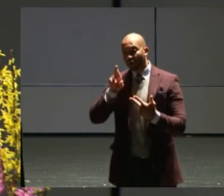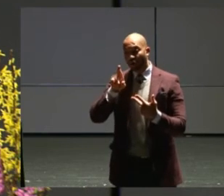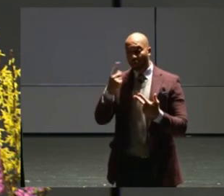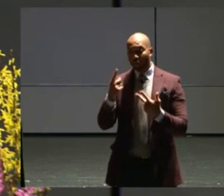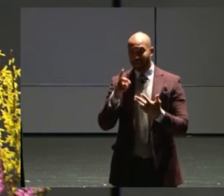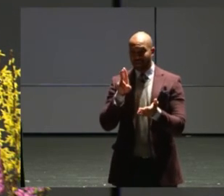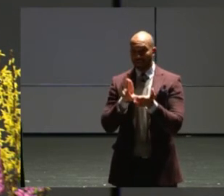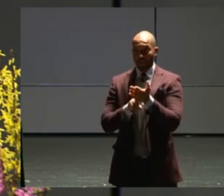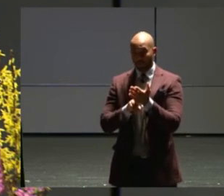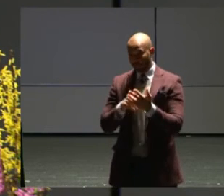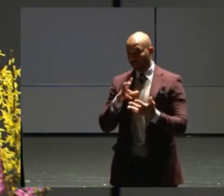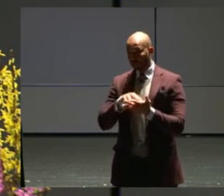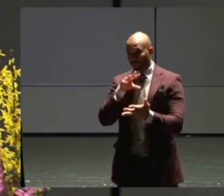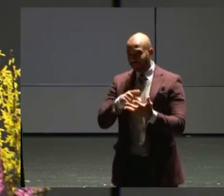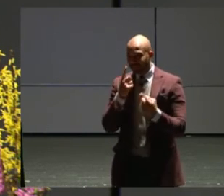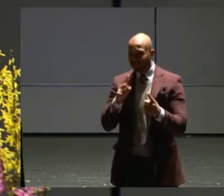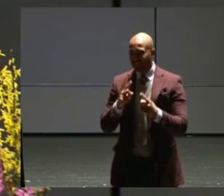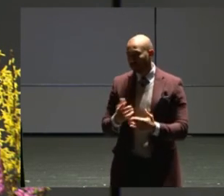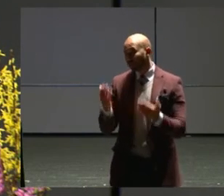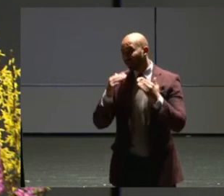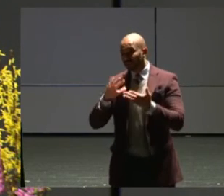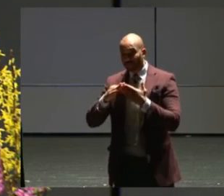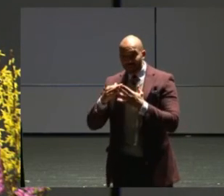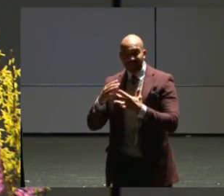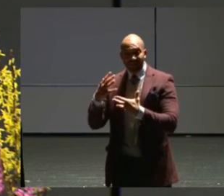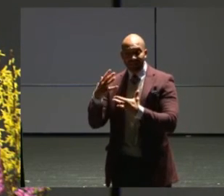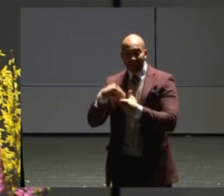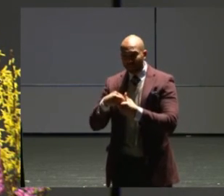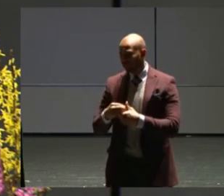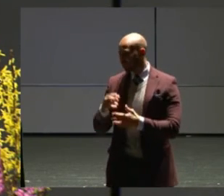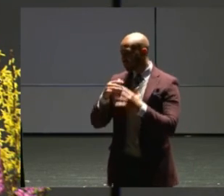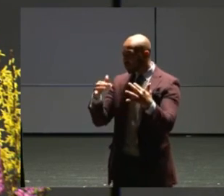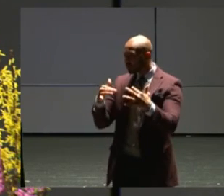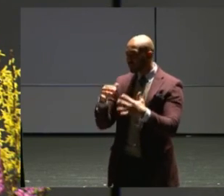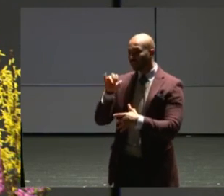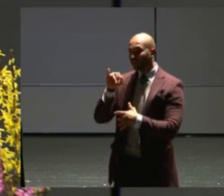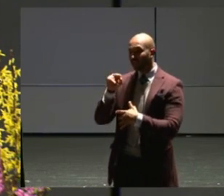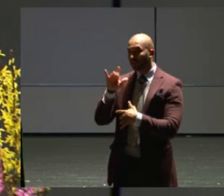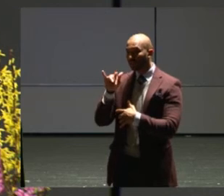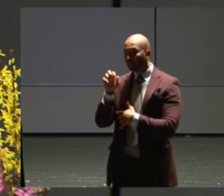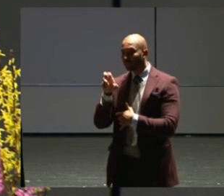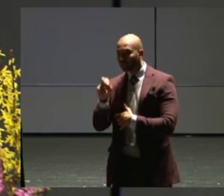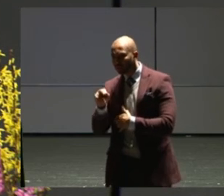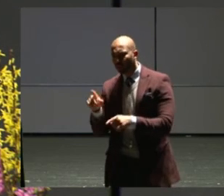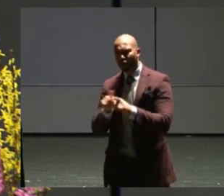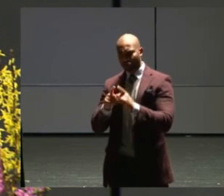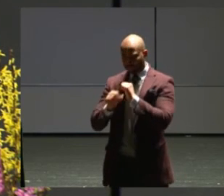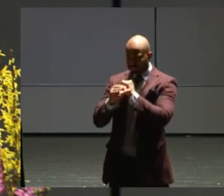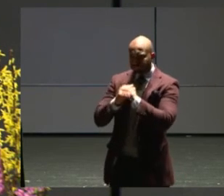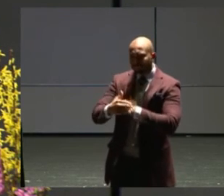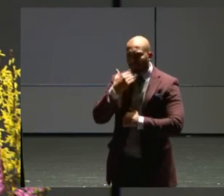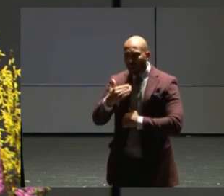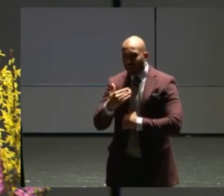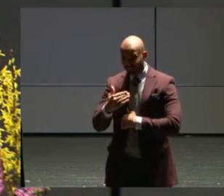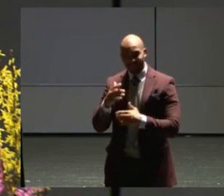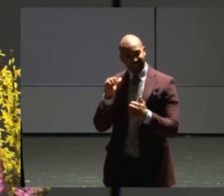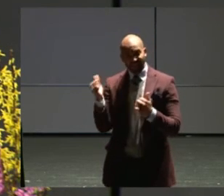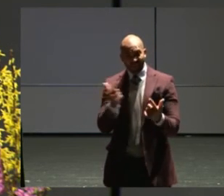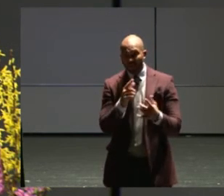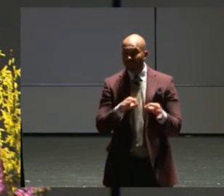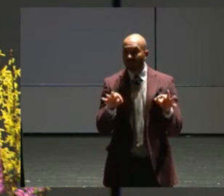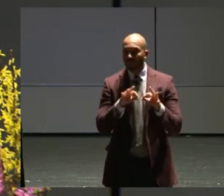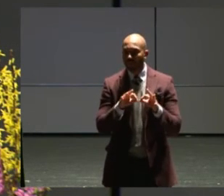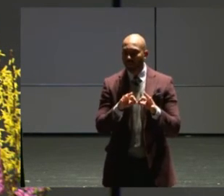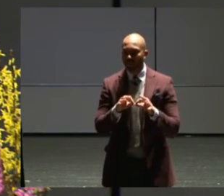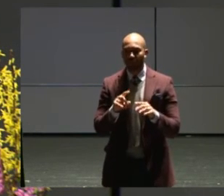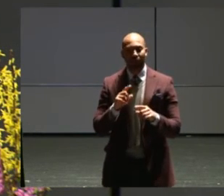student success, community engagement, diversity and inclusion, and taking charge of our messaging, nothing on this campus, nothing in this community